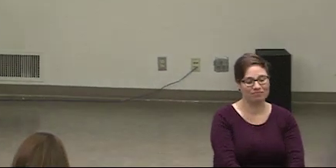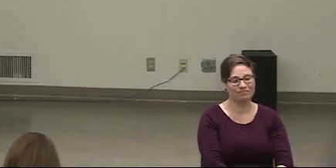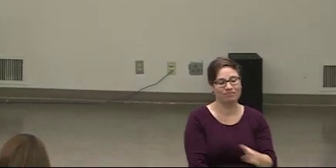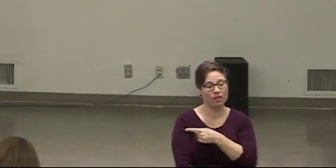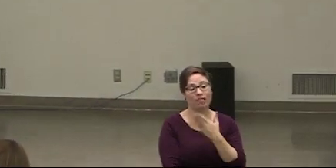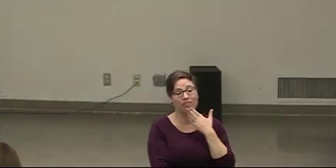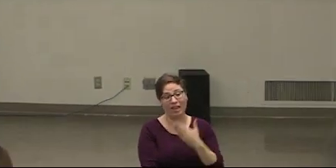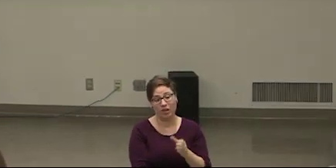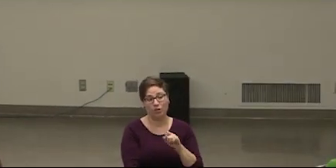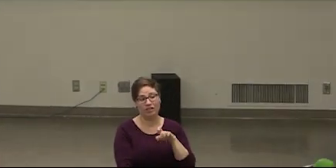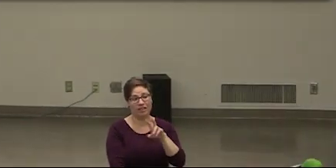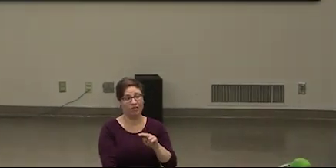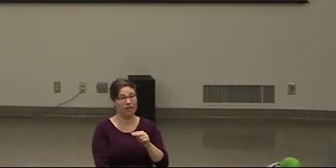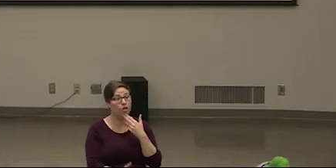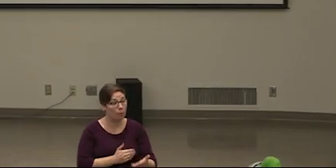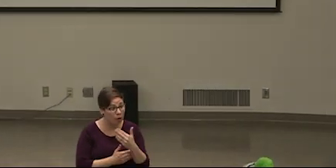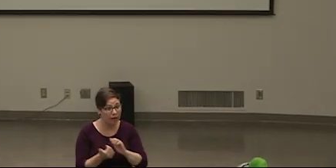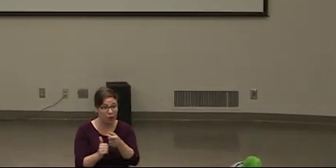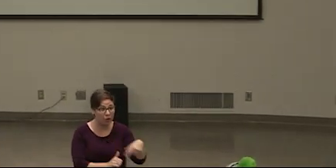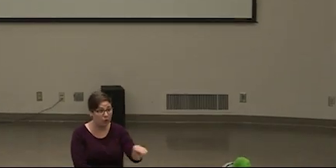Thank you, Stephen. Good morning. How are folks doing?